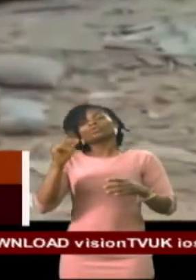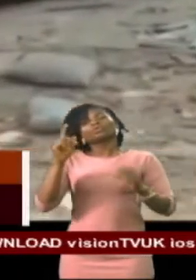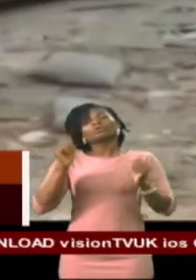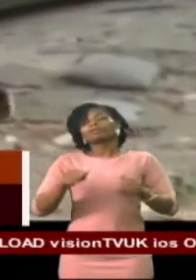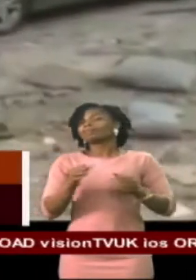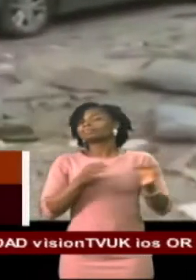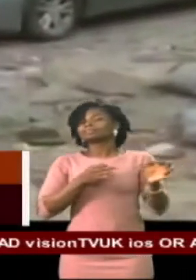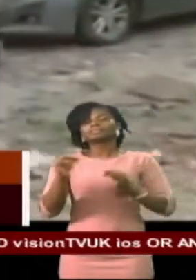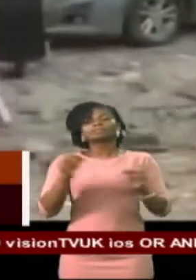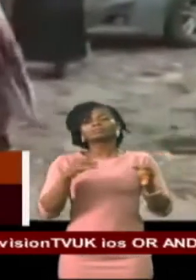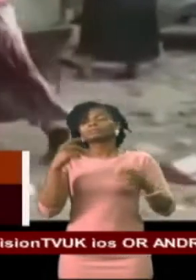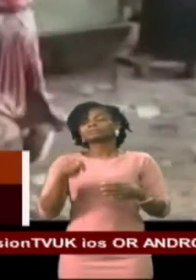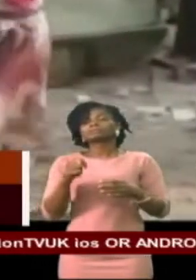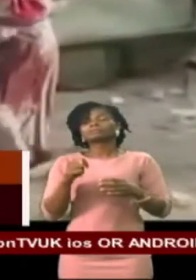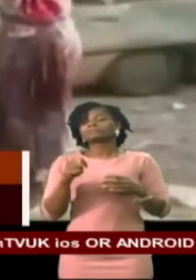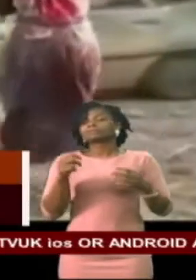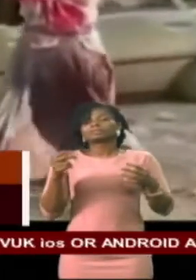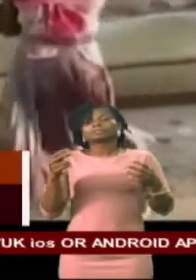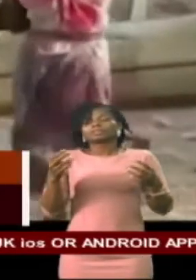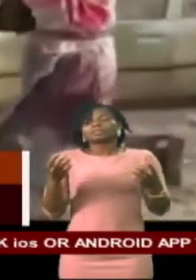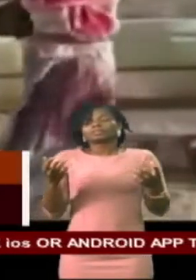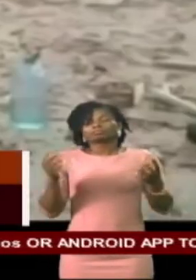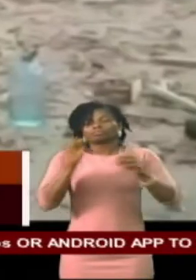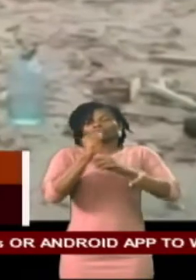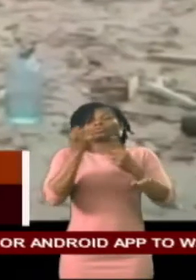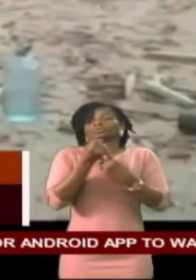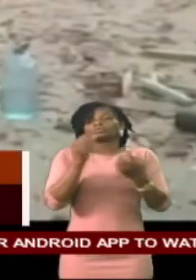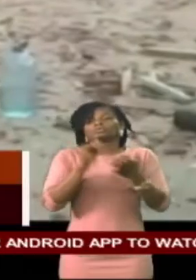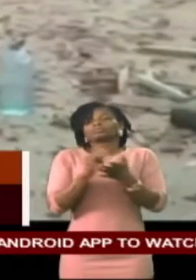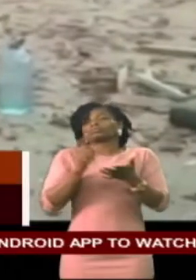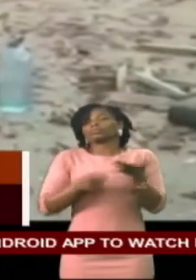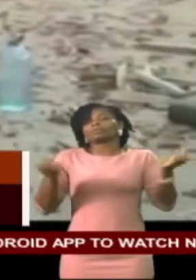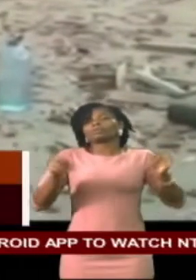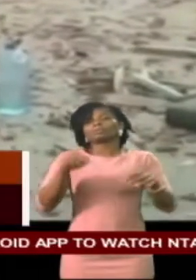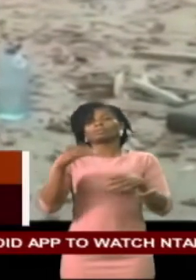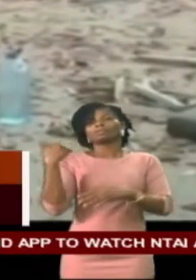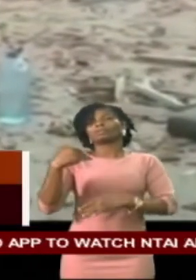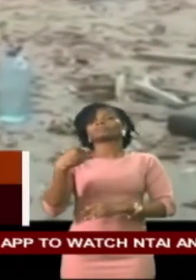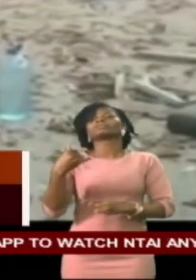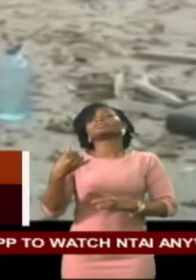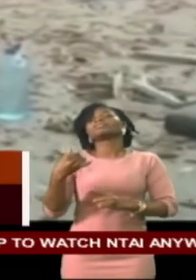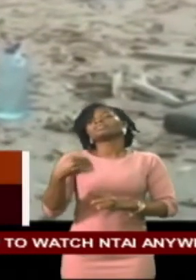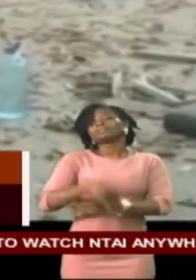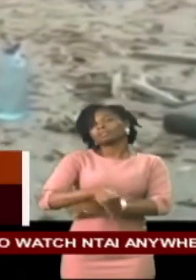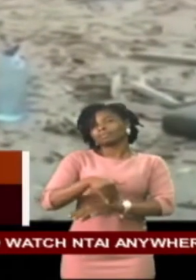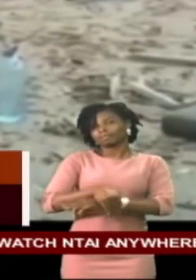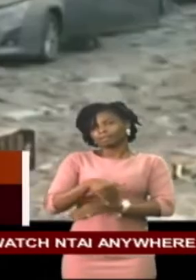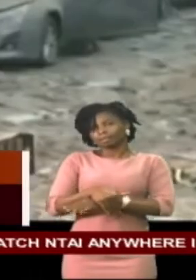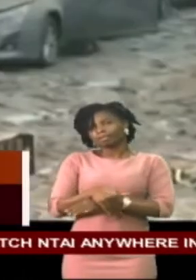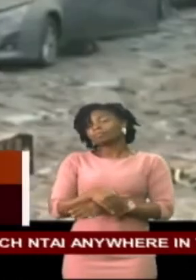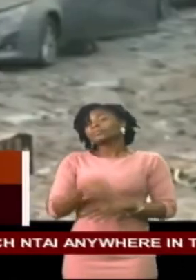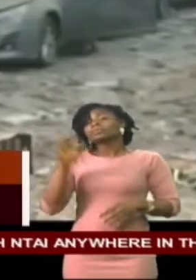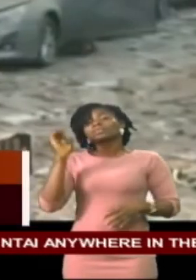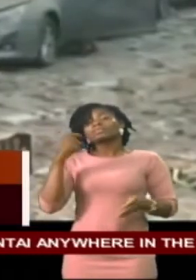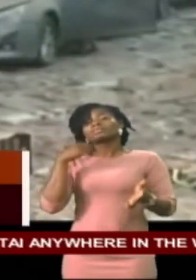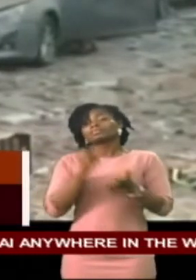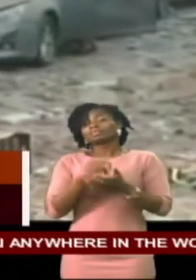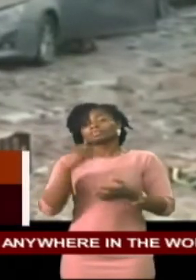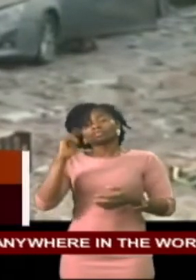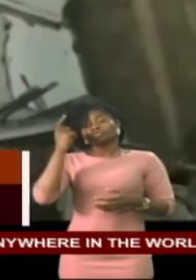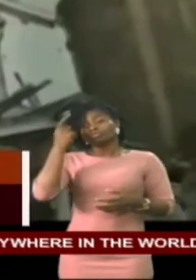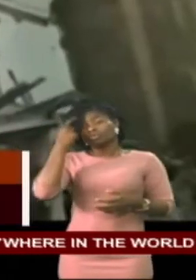horror that has hit Beirut last night, turning it into a disaster-stricken city," end of quote. He said that the